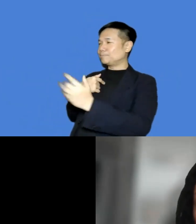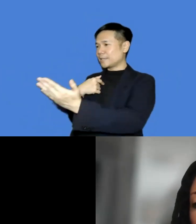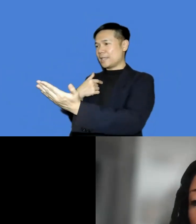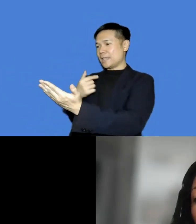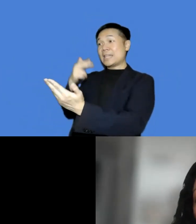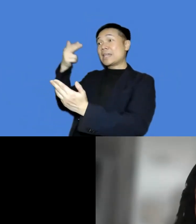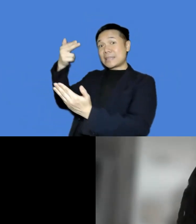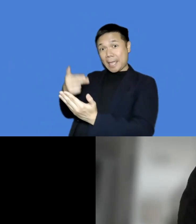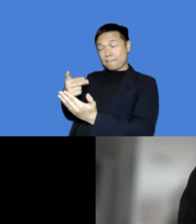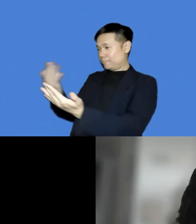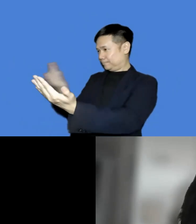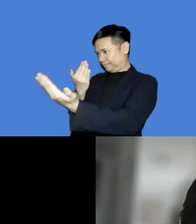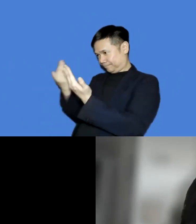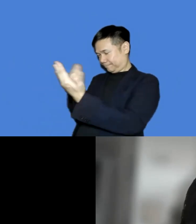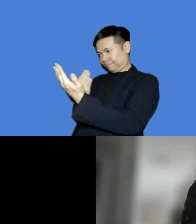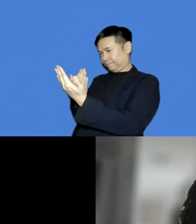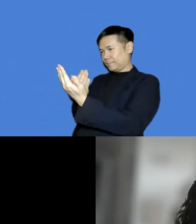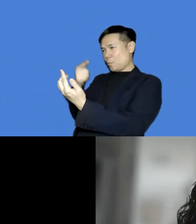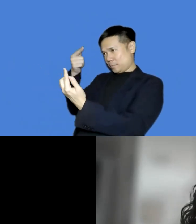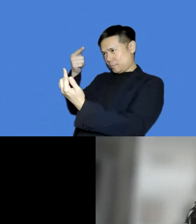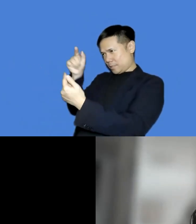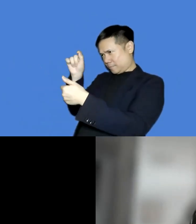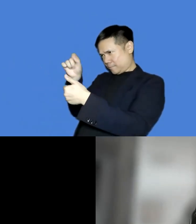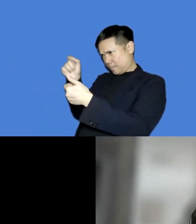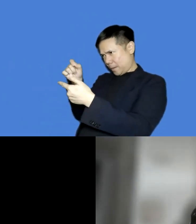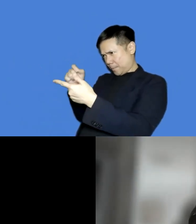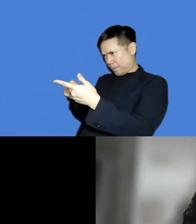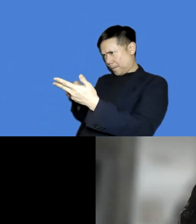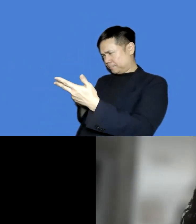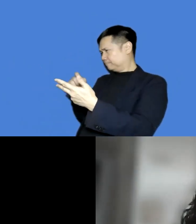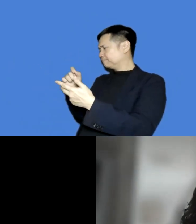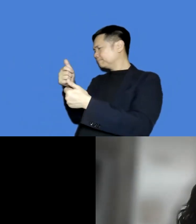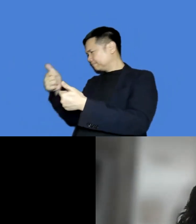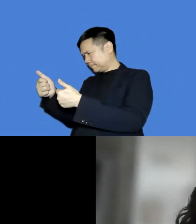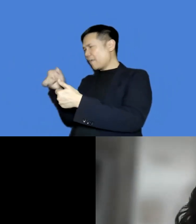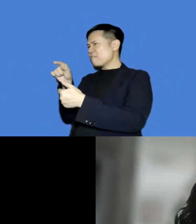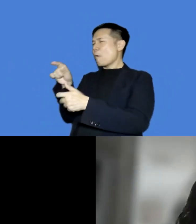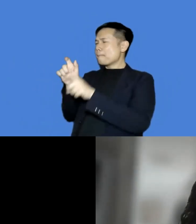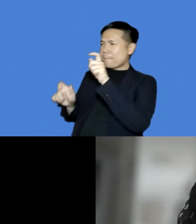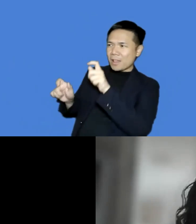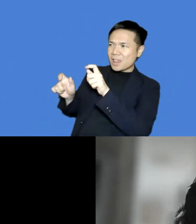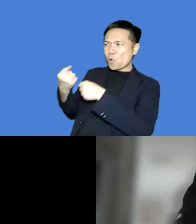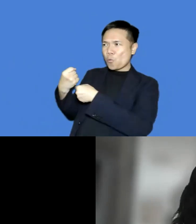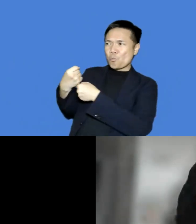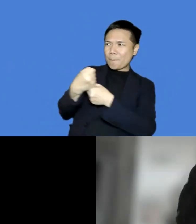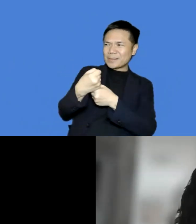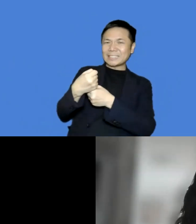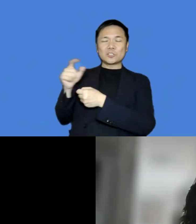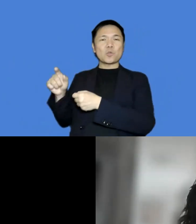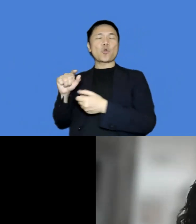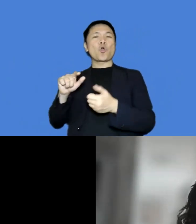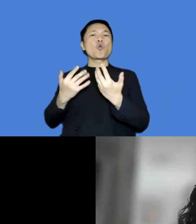the nominees, we include a specific quota for representatives of